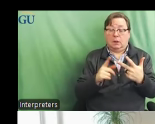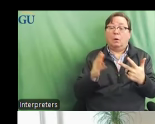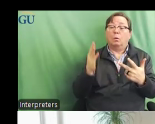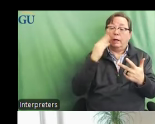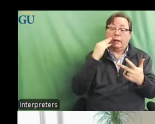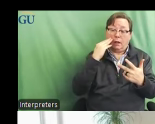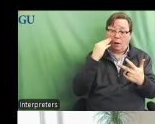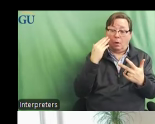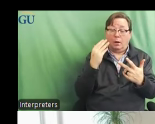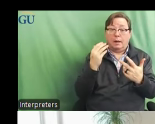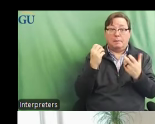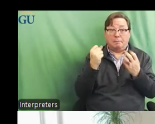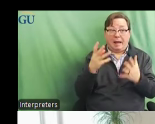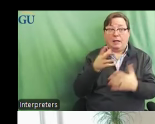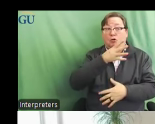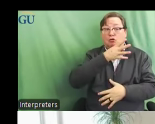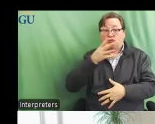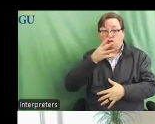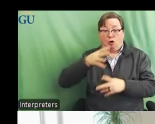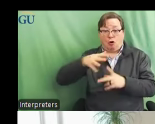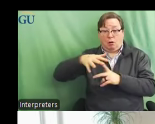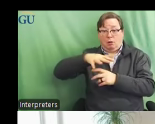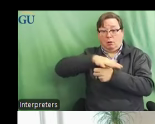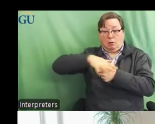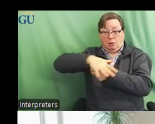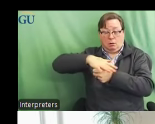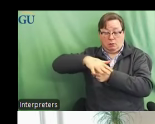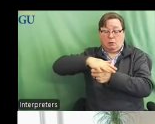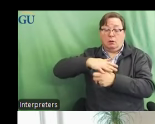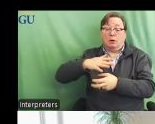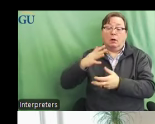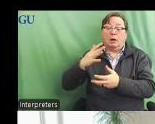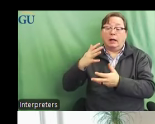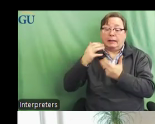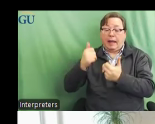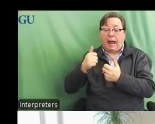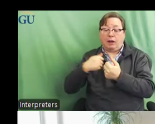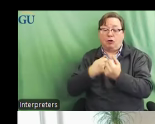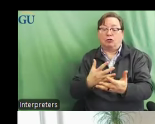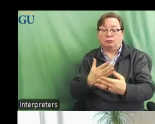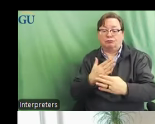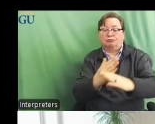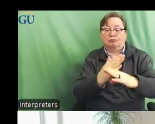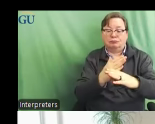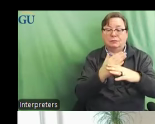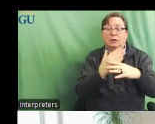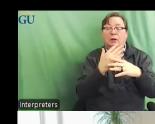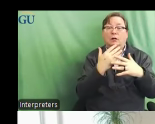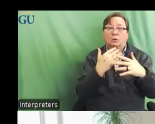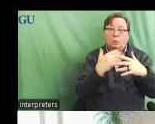areas, being in a rural environment may make it difficult to access healthcare facilities that